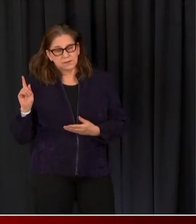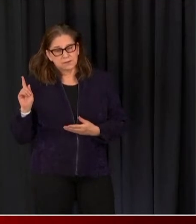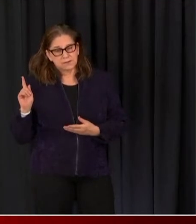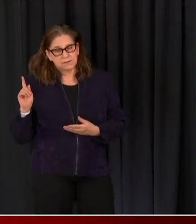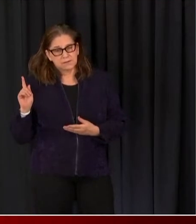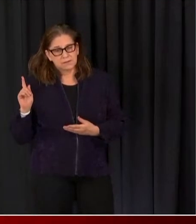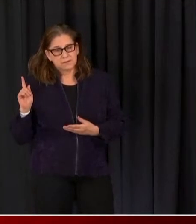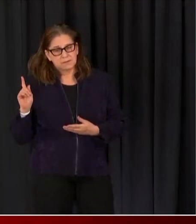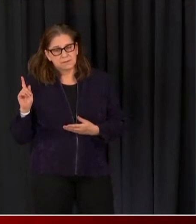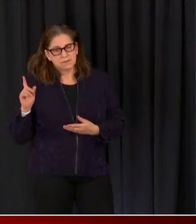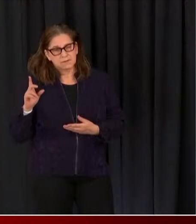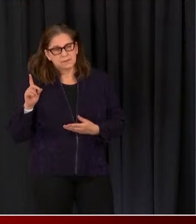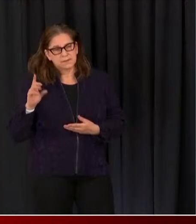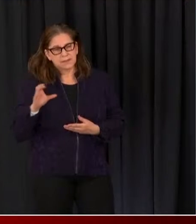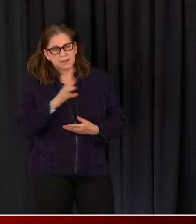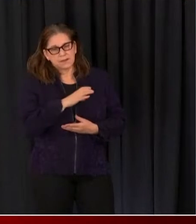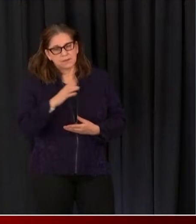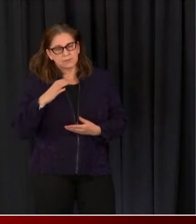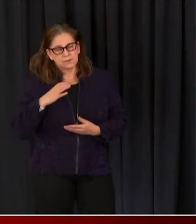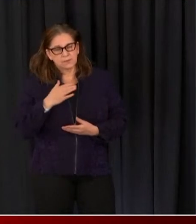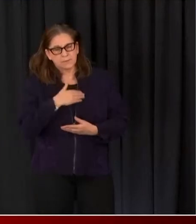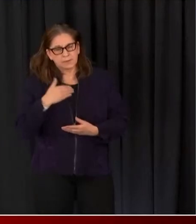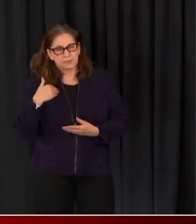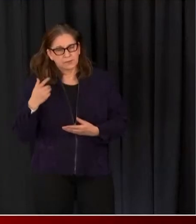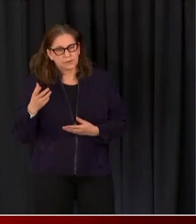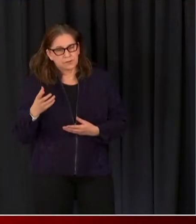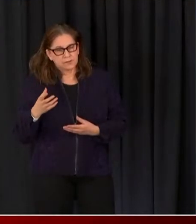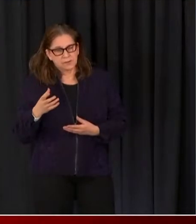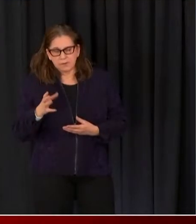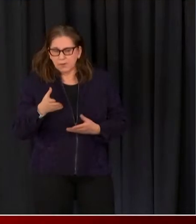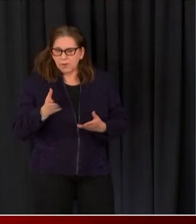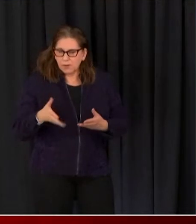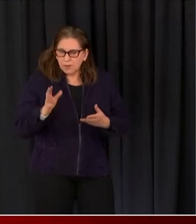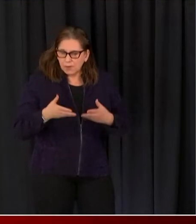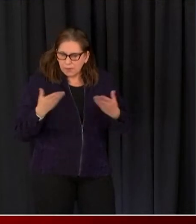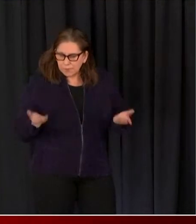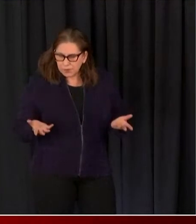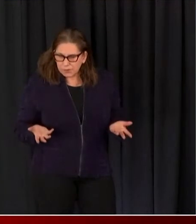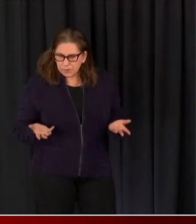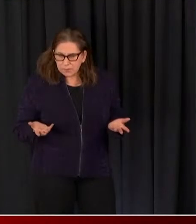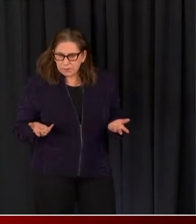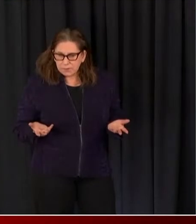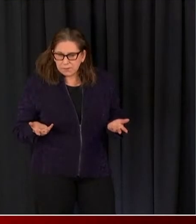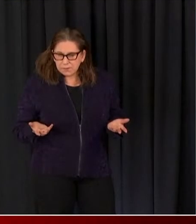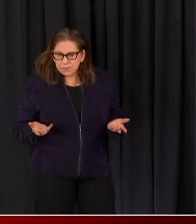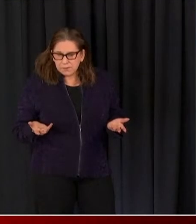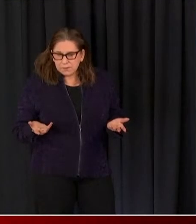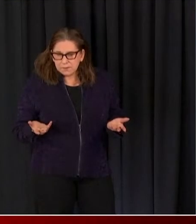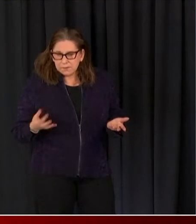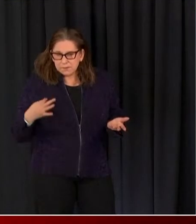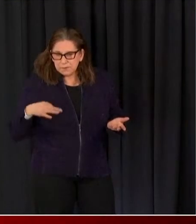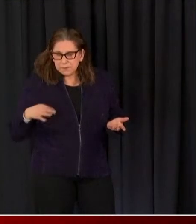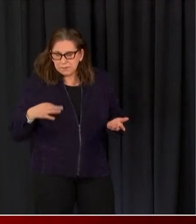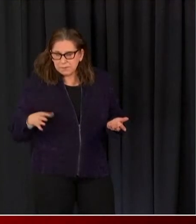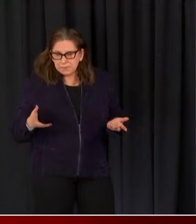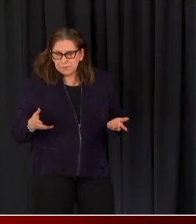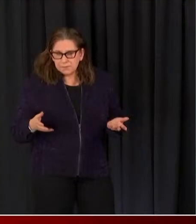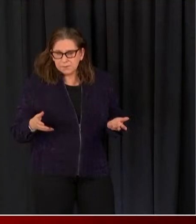council members I think trying to offer troubleshooting tips about multiple browsers, multiple devices, clearing cache, clearing caches,